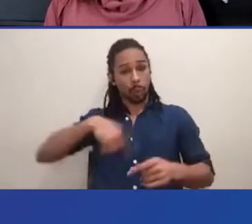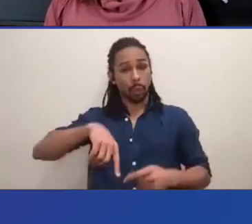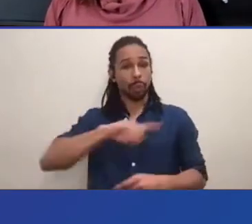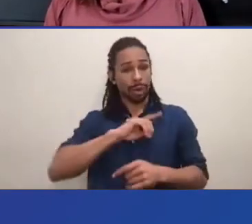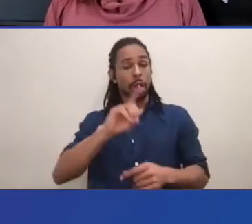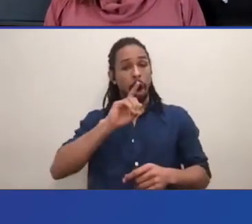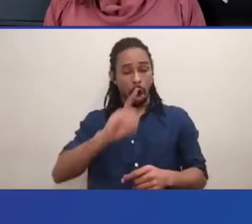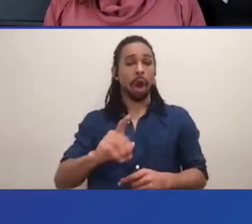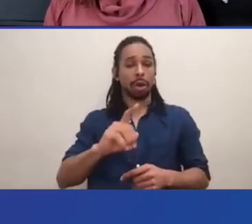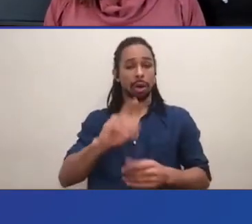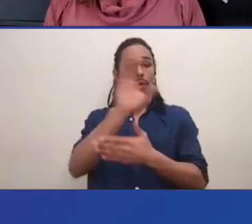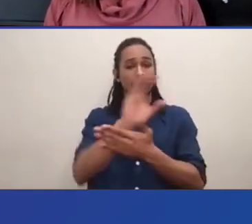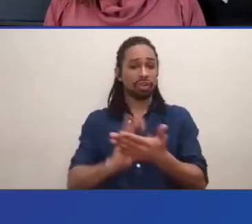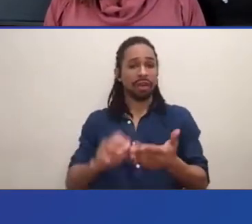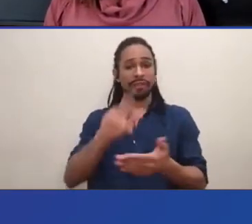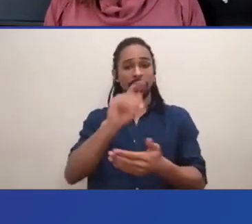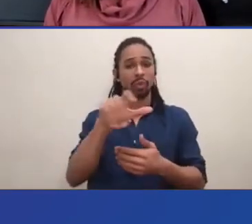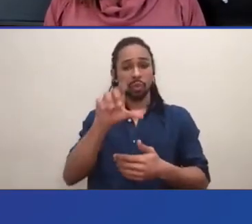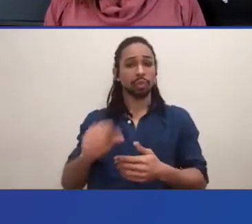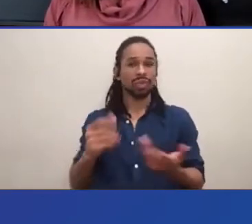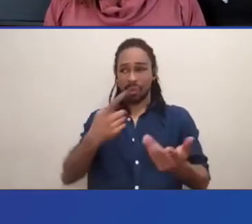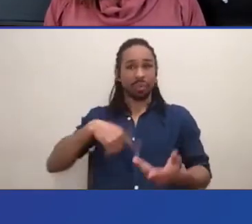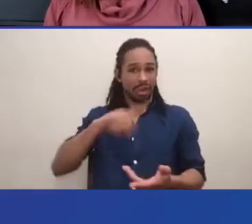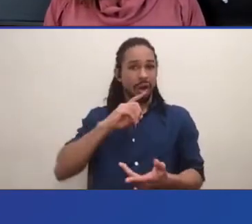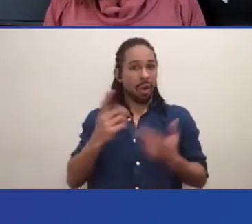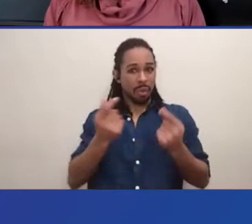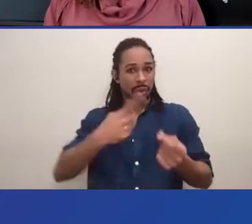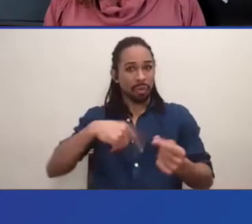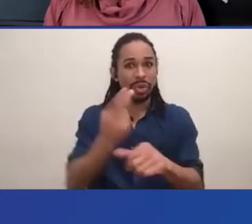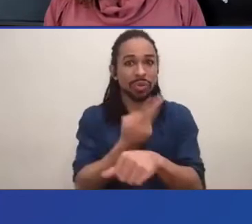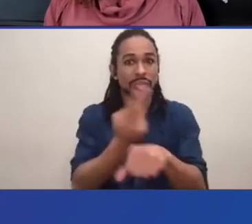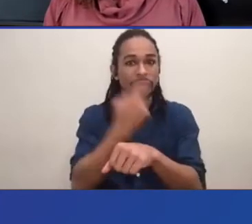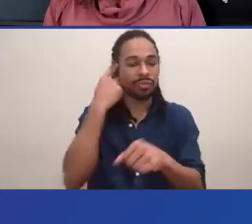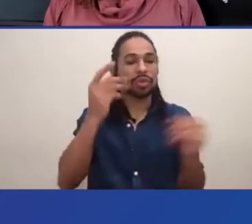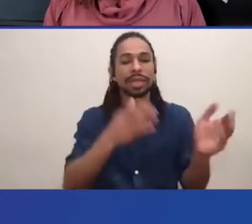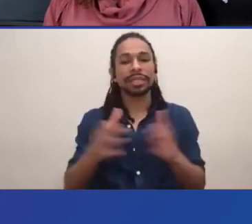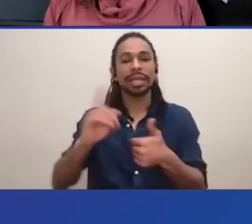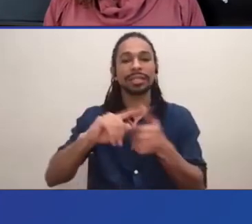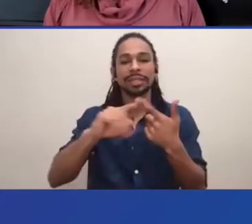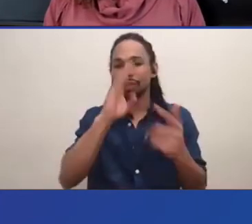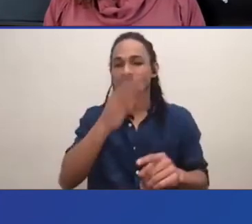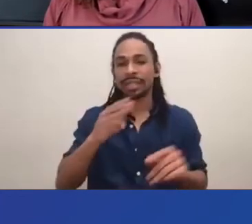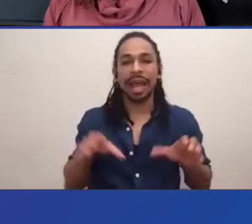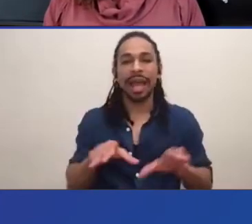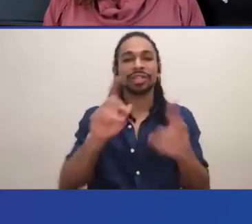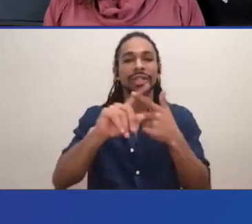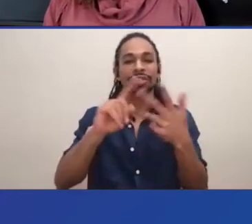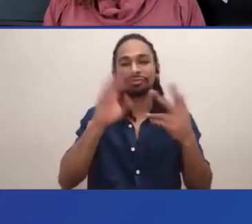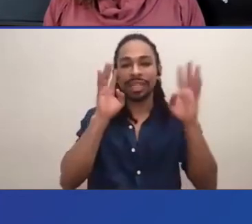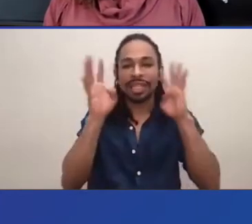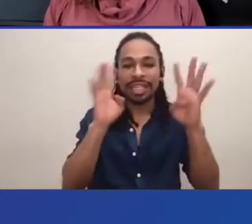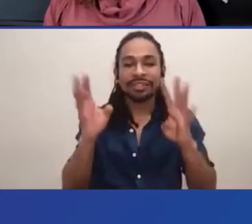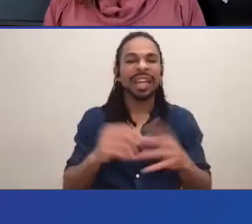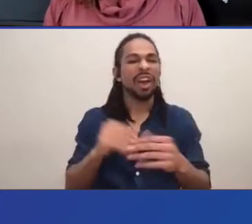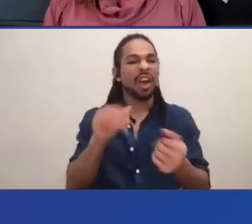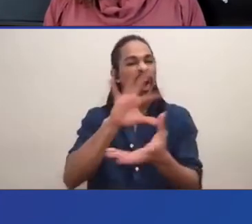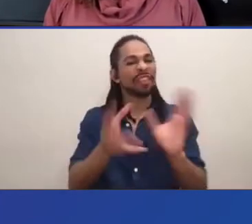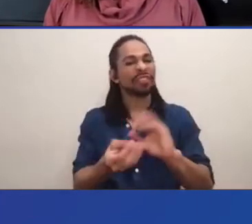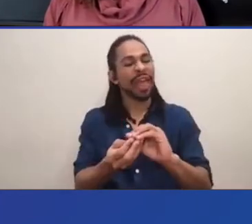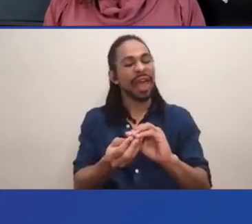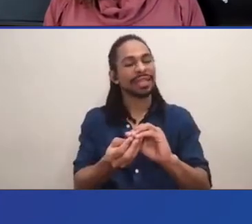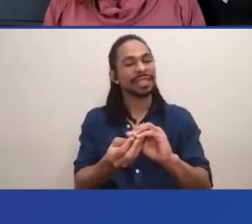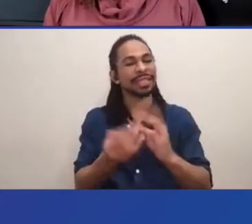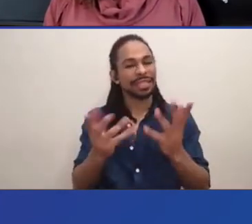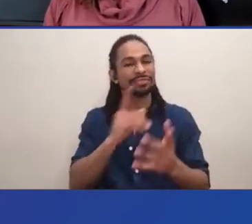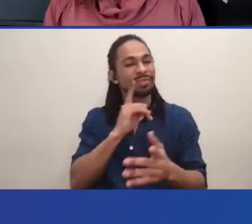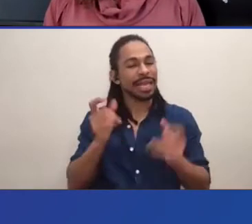we use in organizing and direct actions, creativity. All these things are